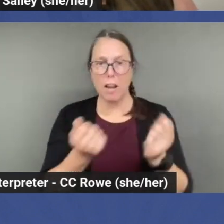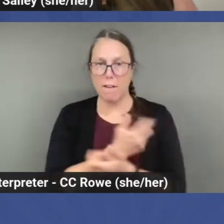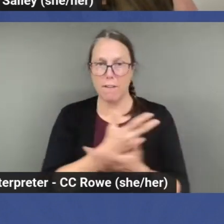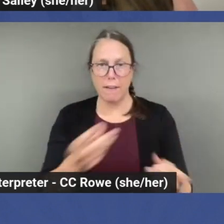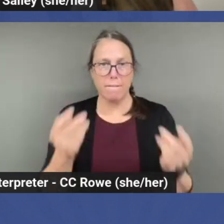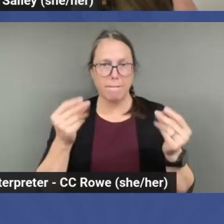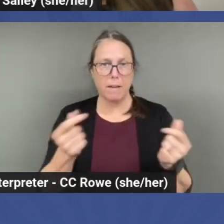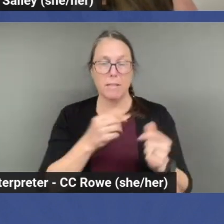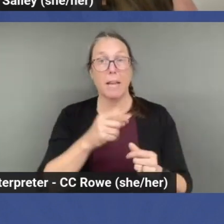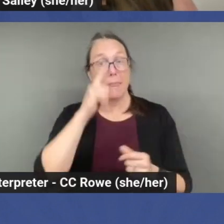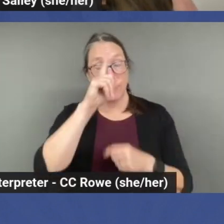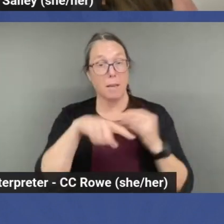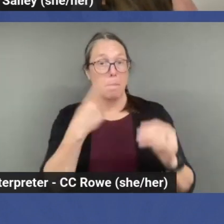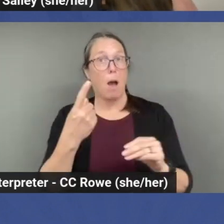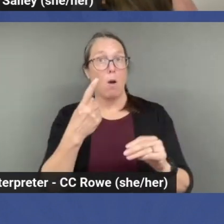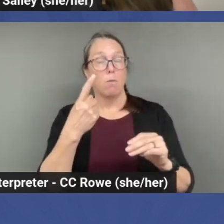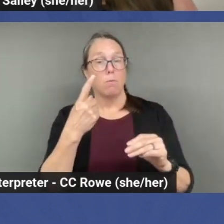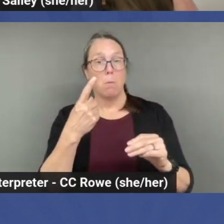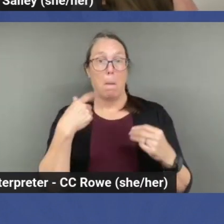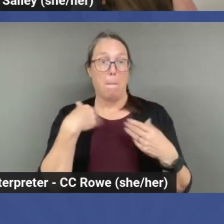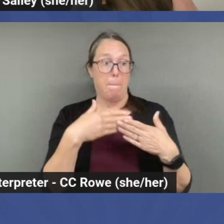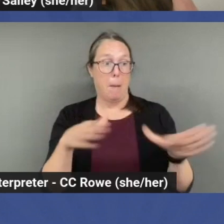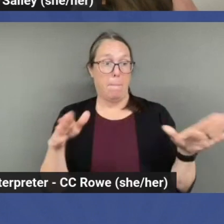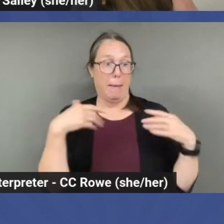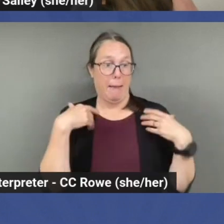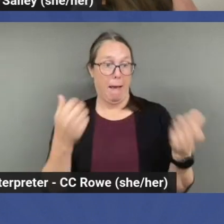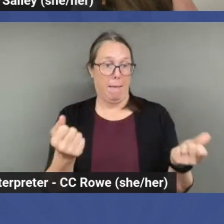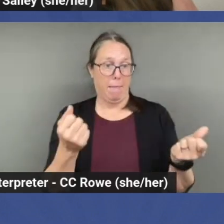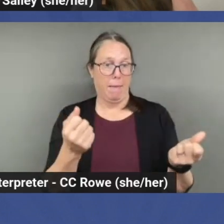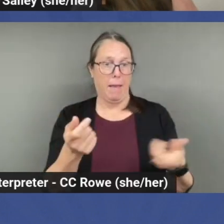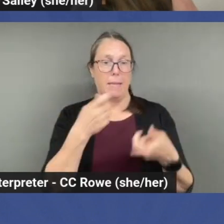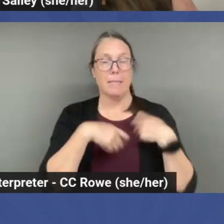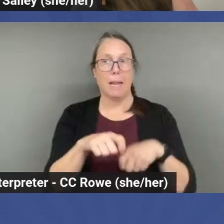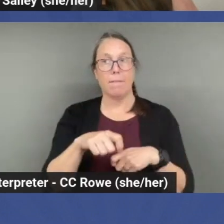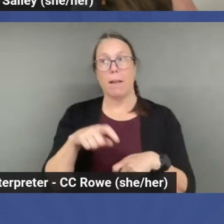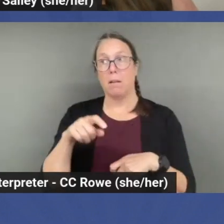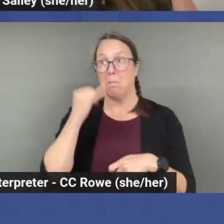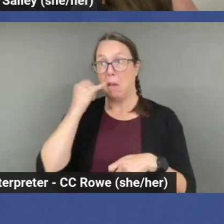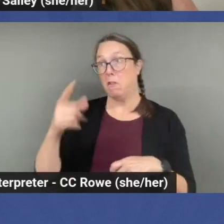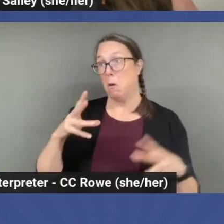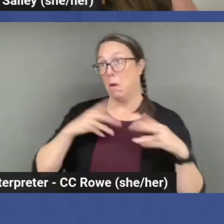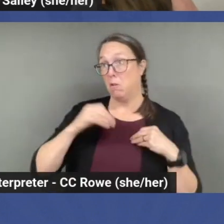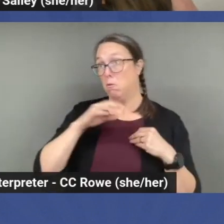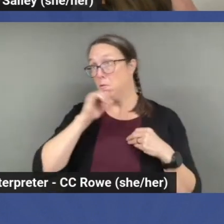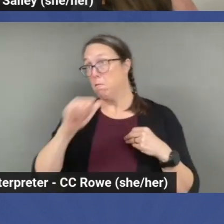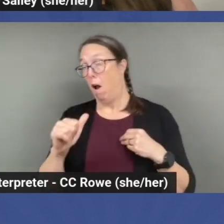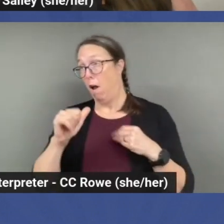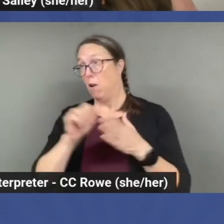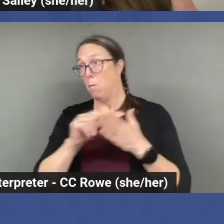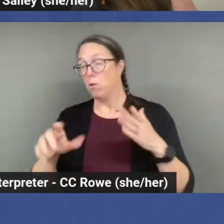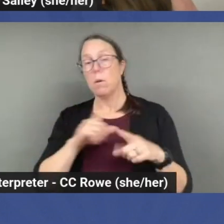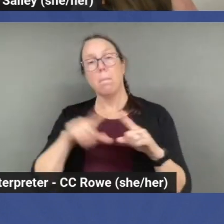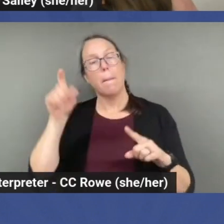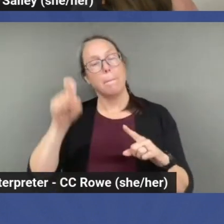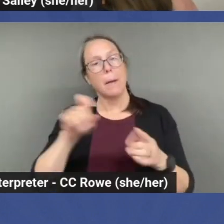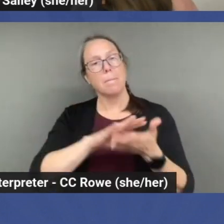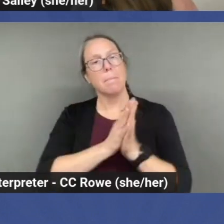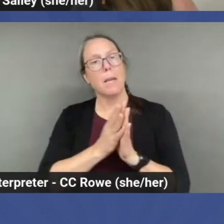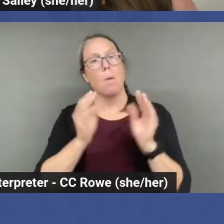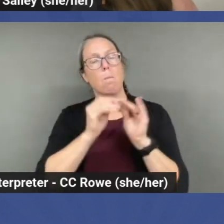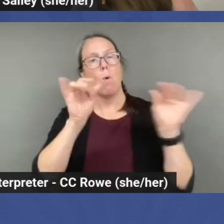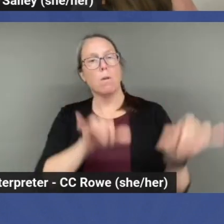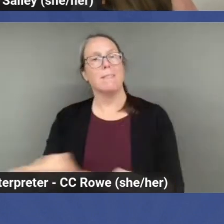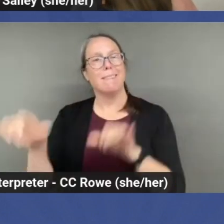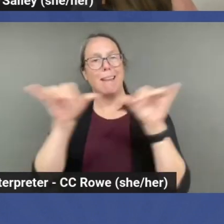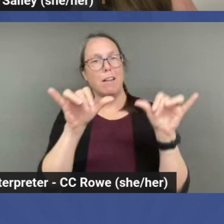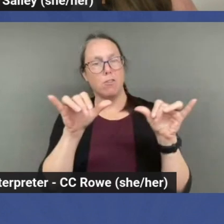health aspects instead of if you are okay or no with abortion. No, you need to normalize that happens, and like